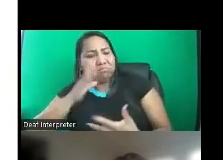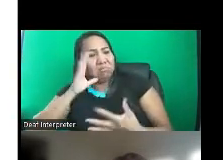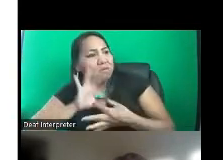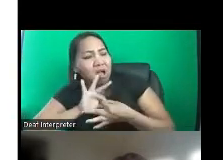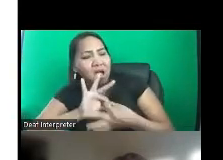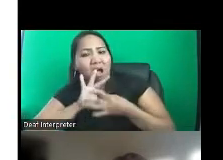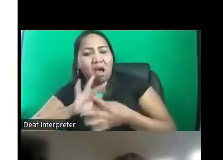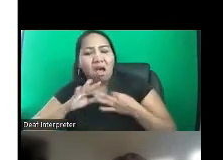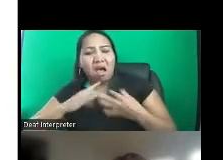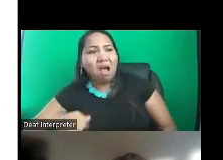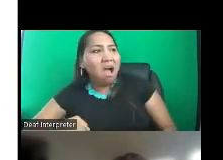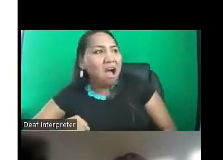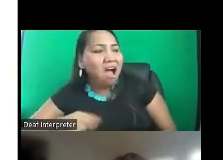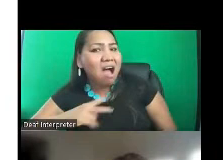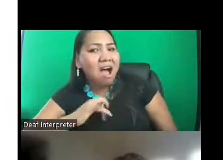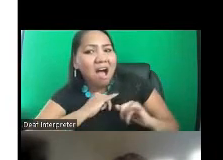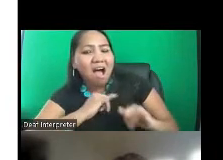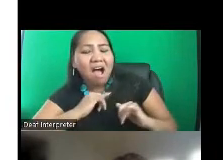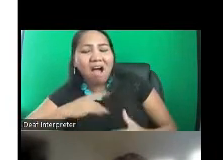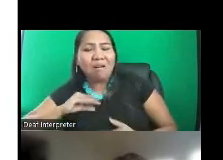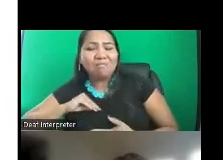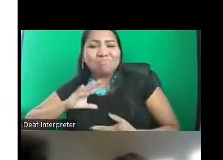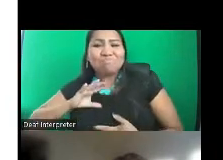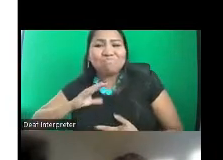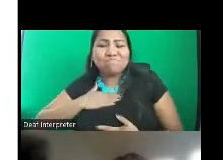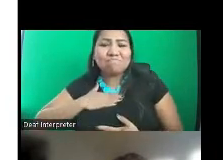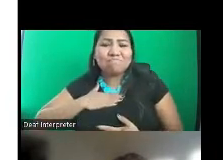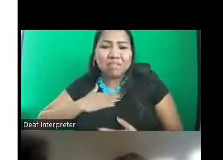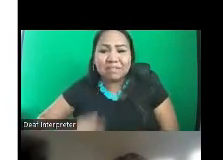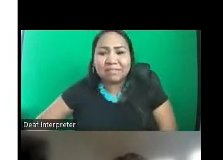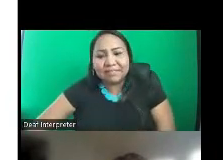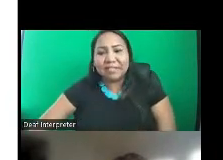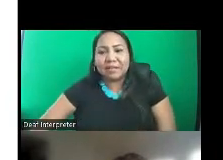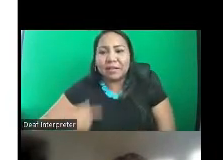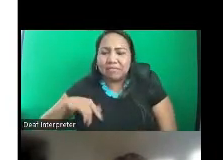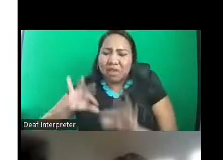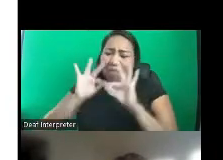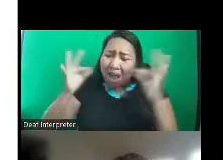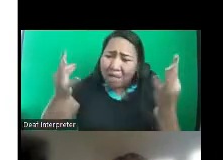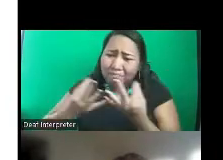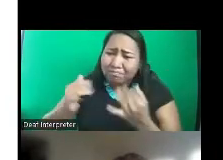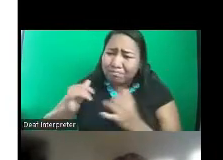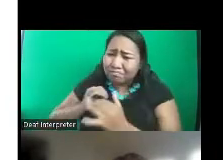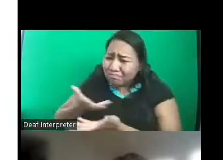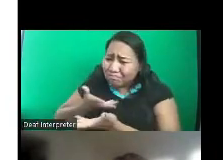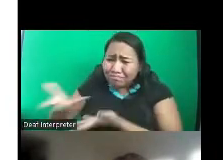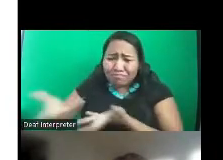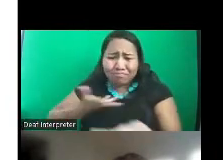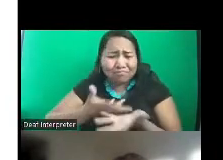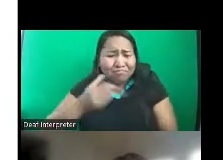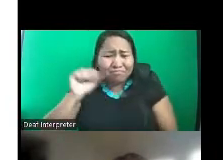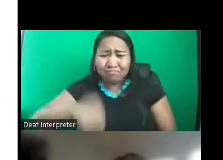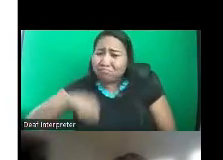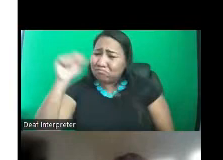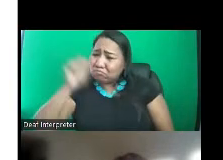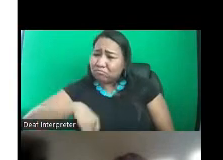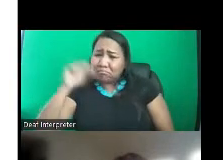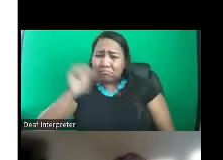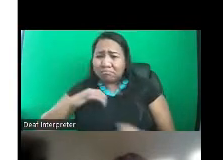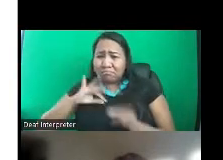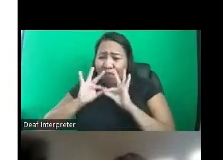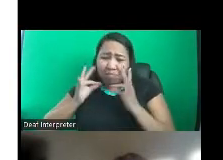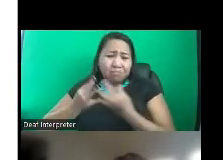they're being helped by like a family member sort of way, which sometimes we could